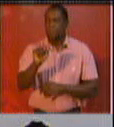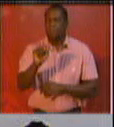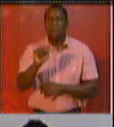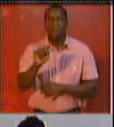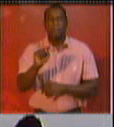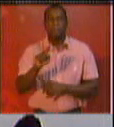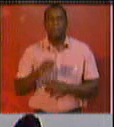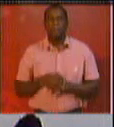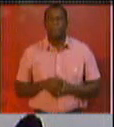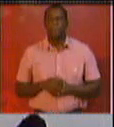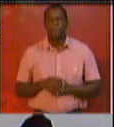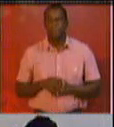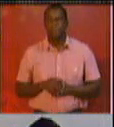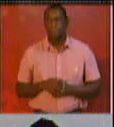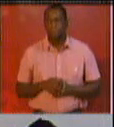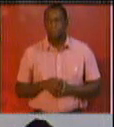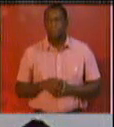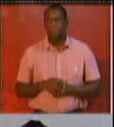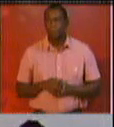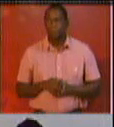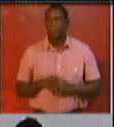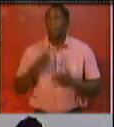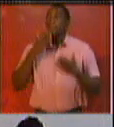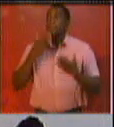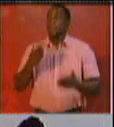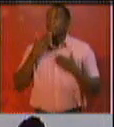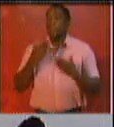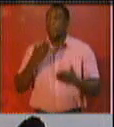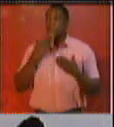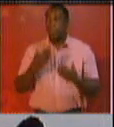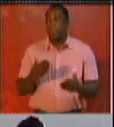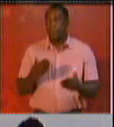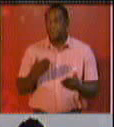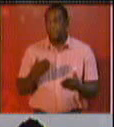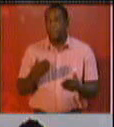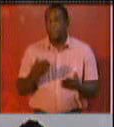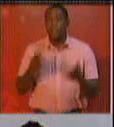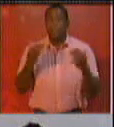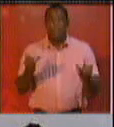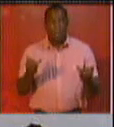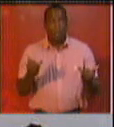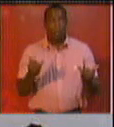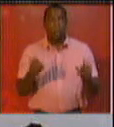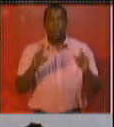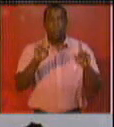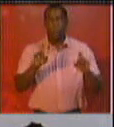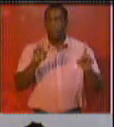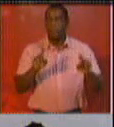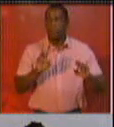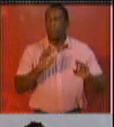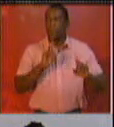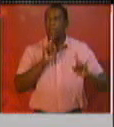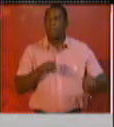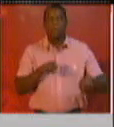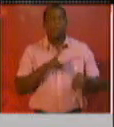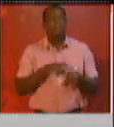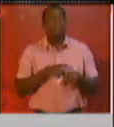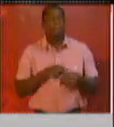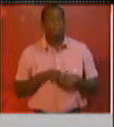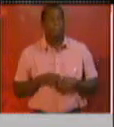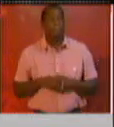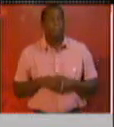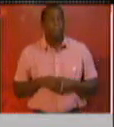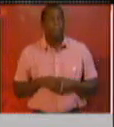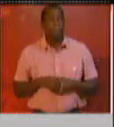Thank you very much, Ms. Thompson Hollingsworth. As we move into the question and answer segment of this media conference, we ask our